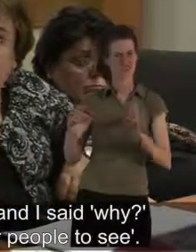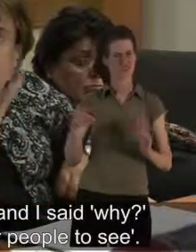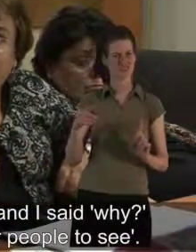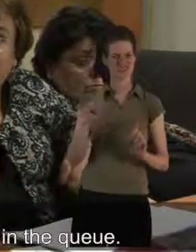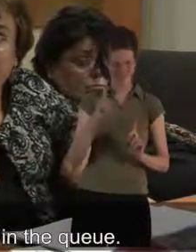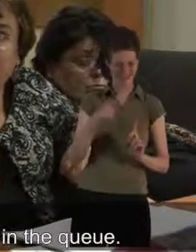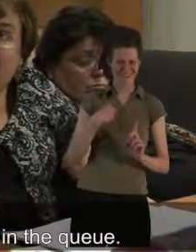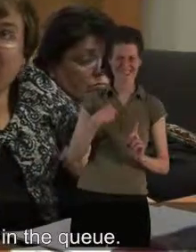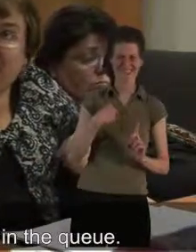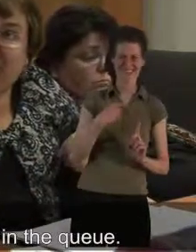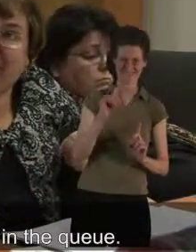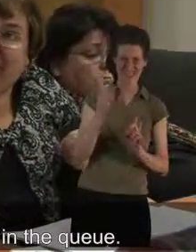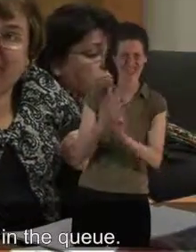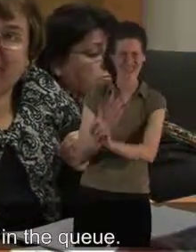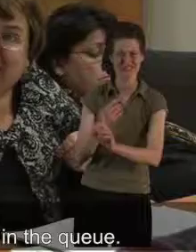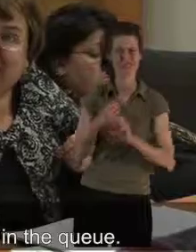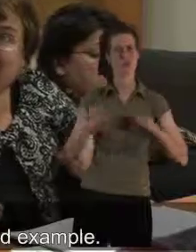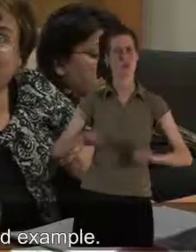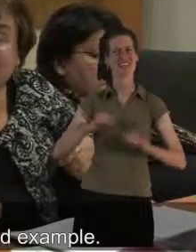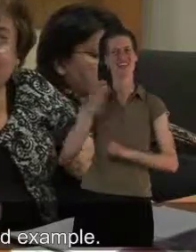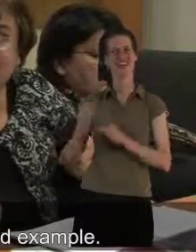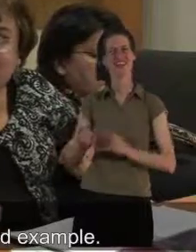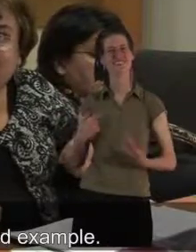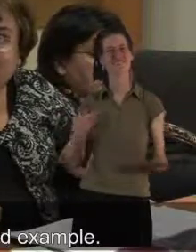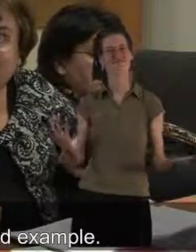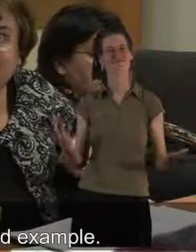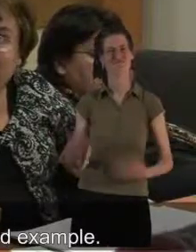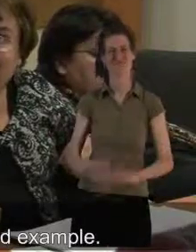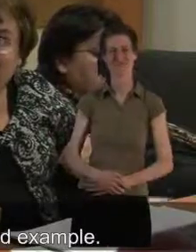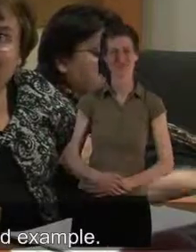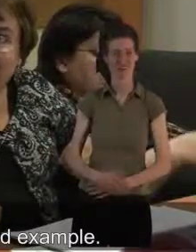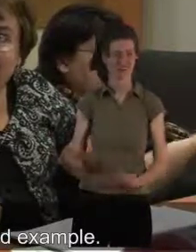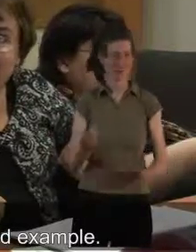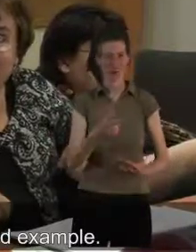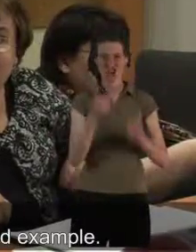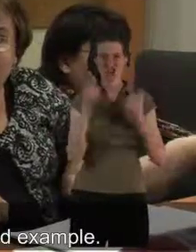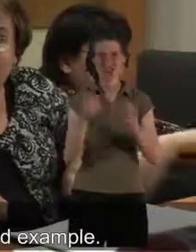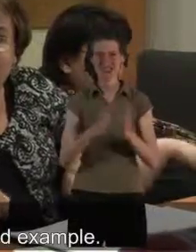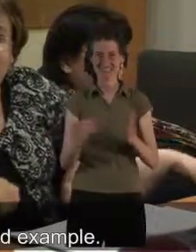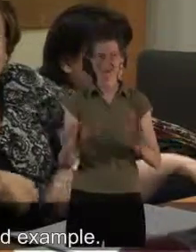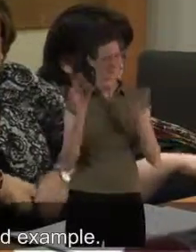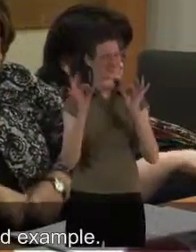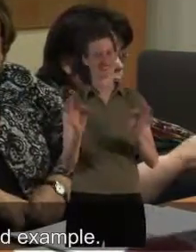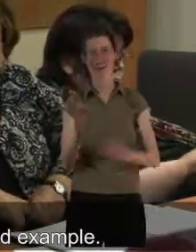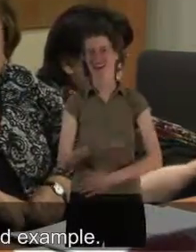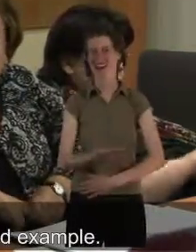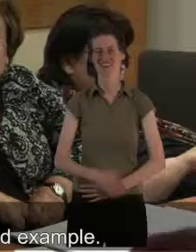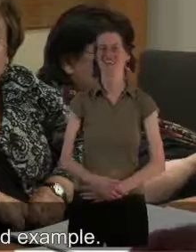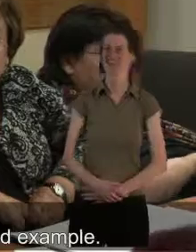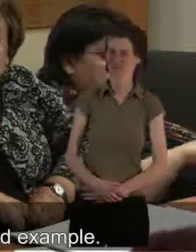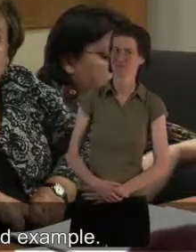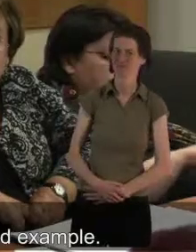deal with now, but I'm first in the queue. Exactly. Yeah. That's a